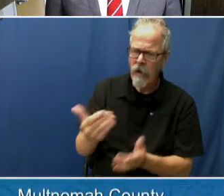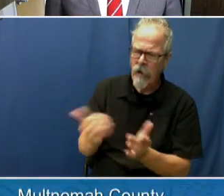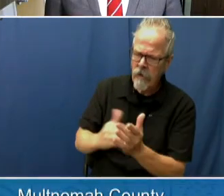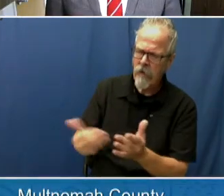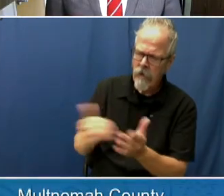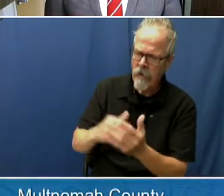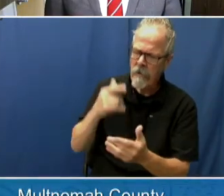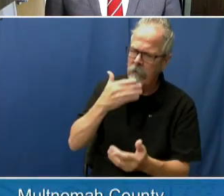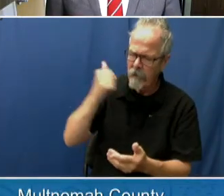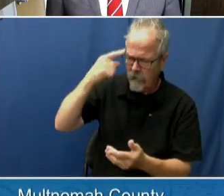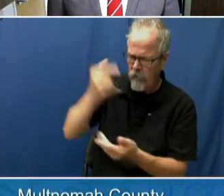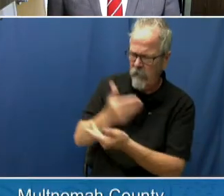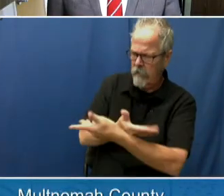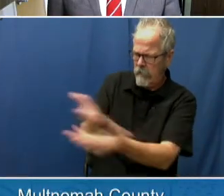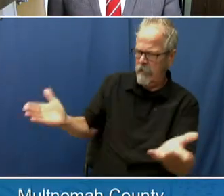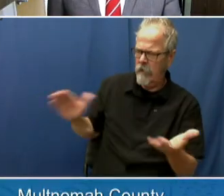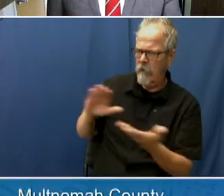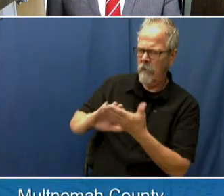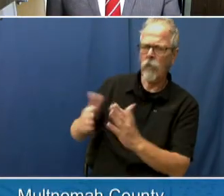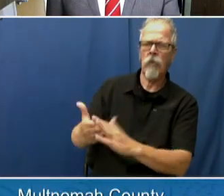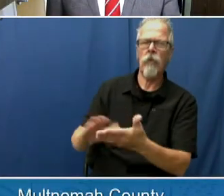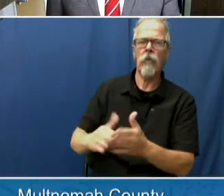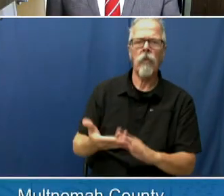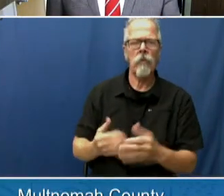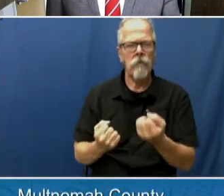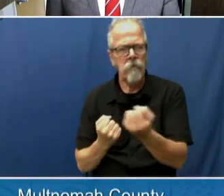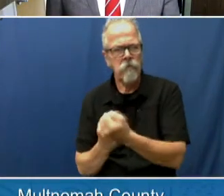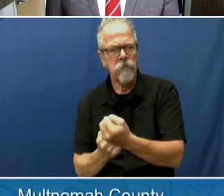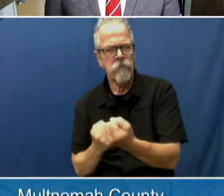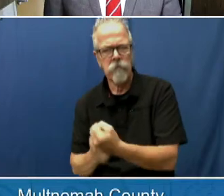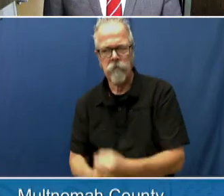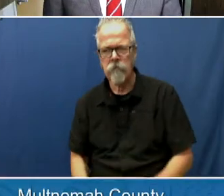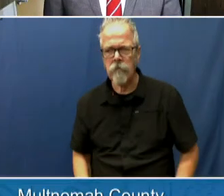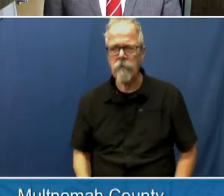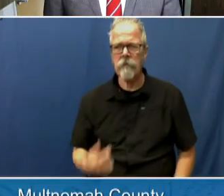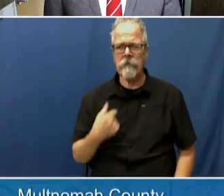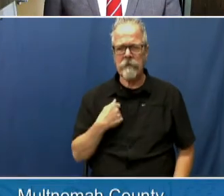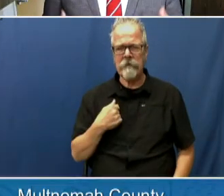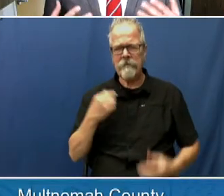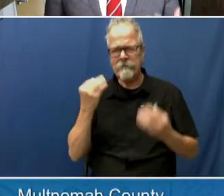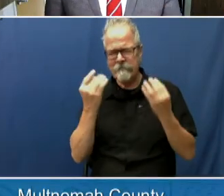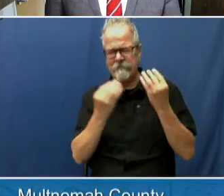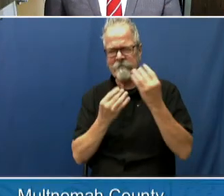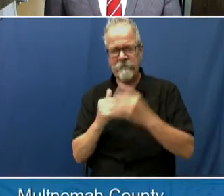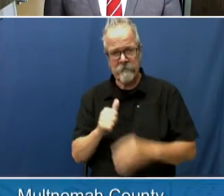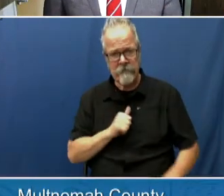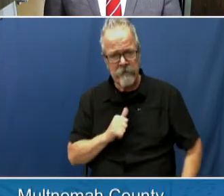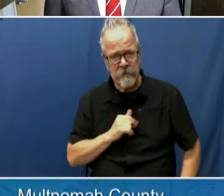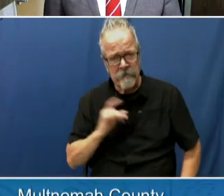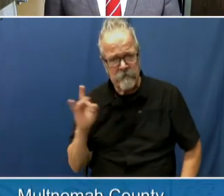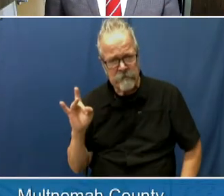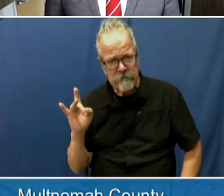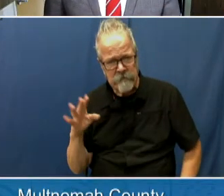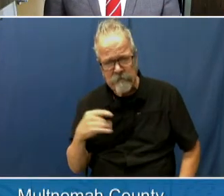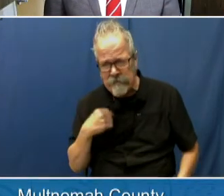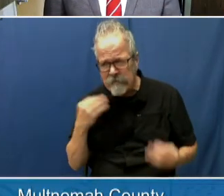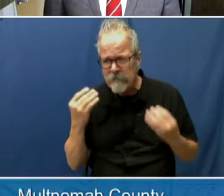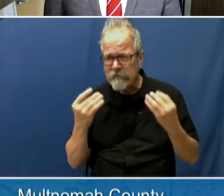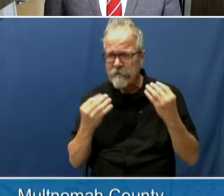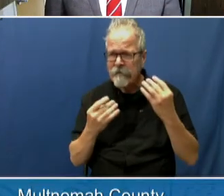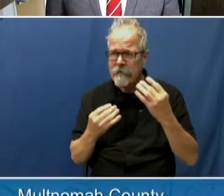As I was contemplating this conversation, I wondered what it would look like if we applied these principles to the people we disagree